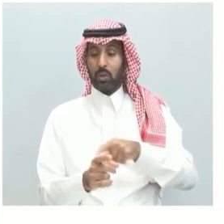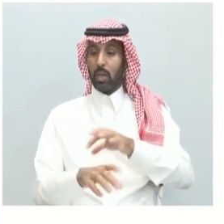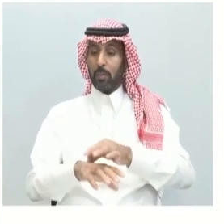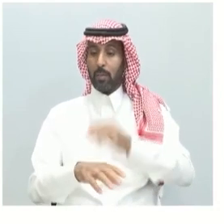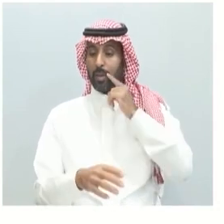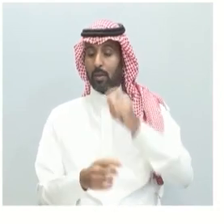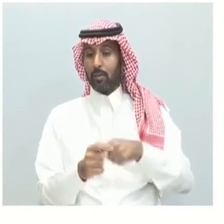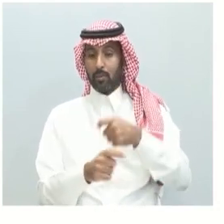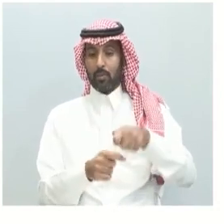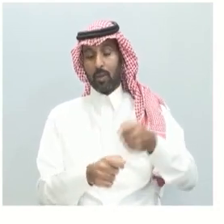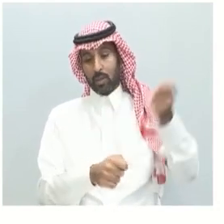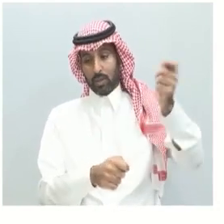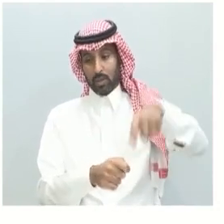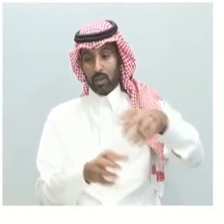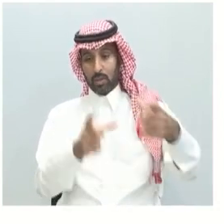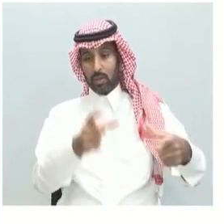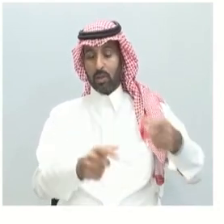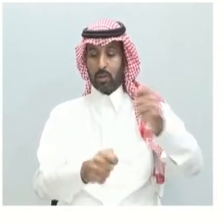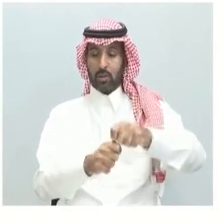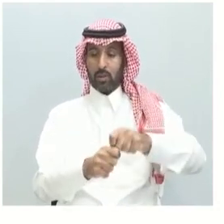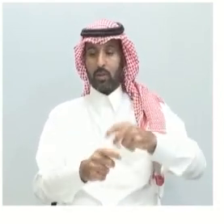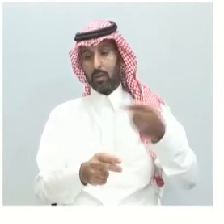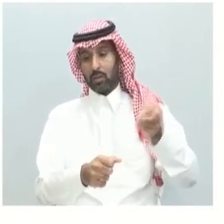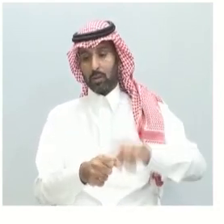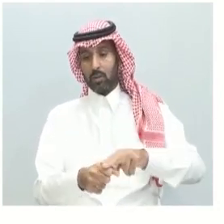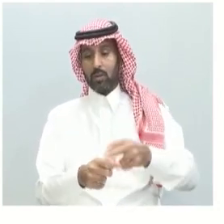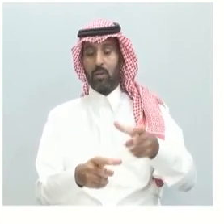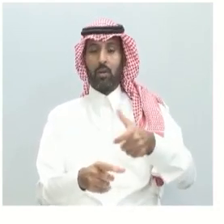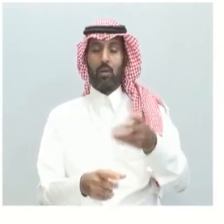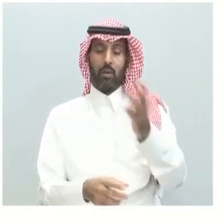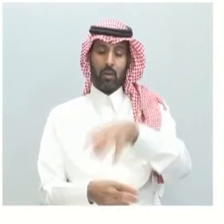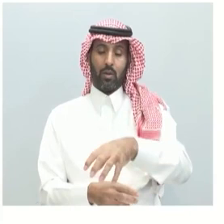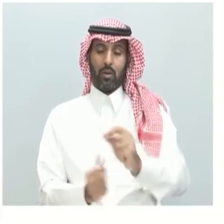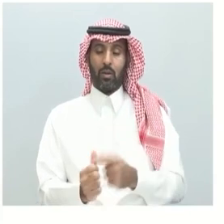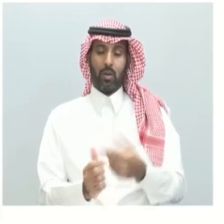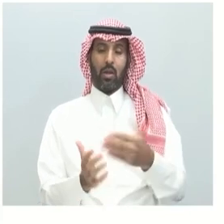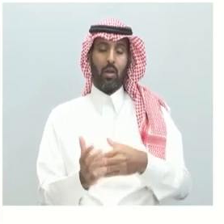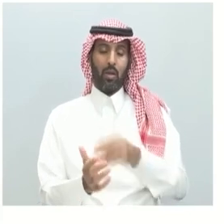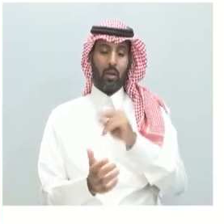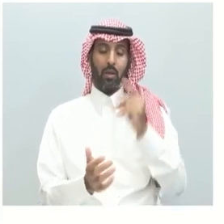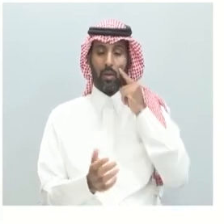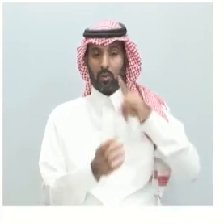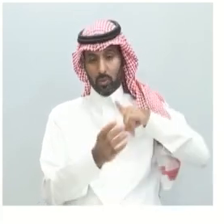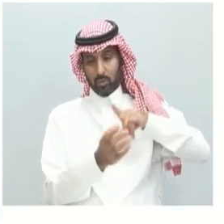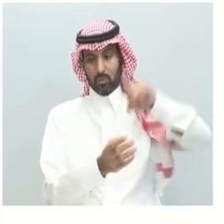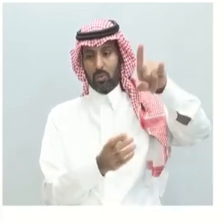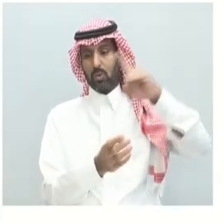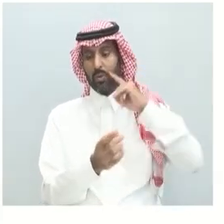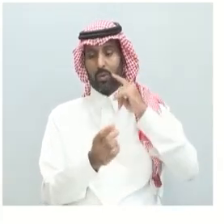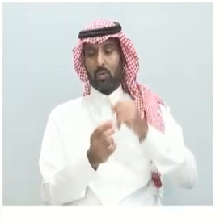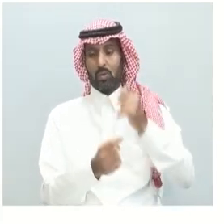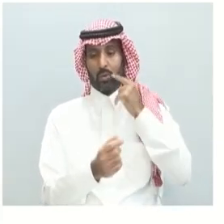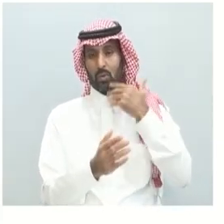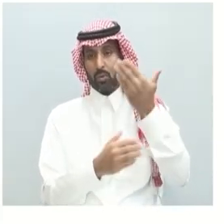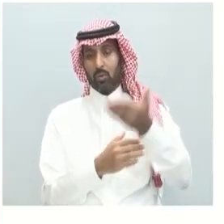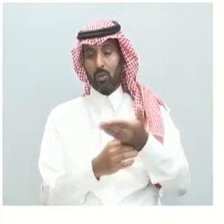days. Most people recycle these days. The last example here, air travel is more affordable